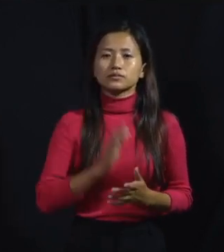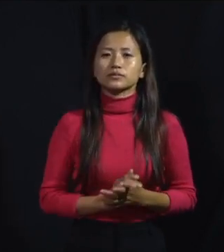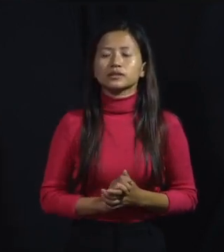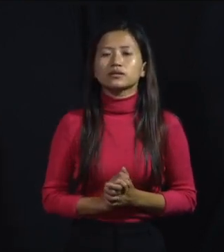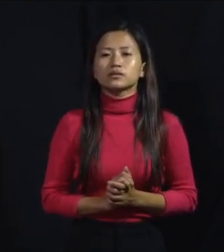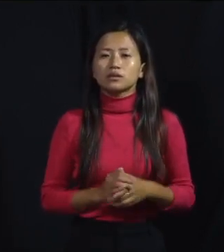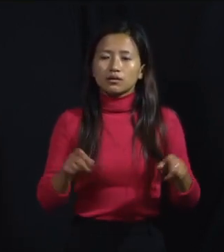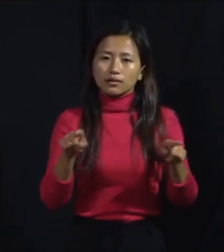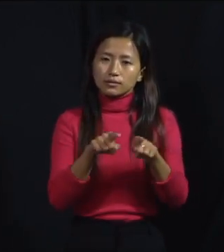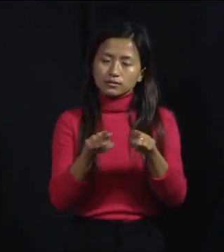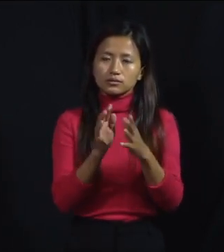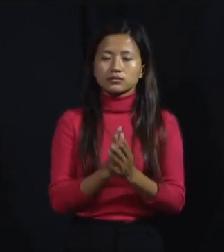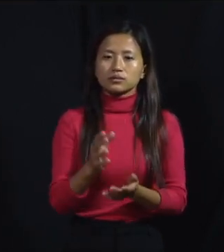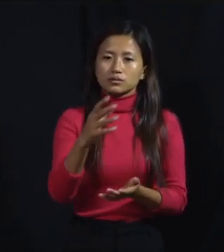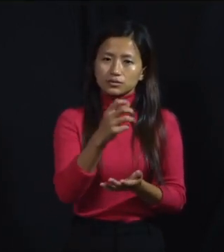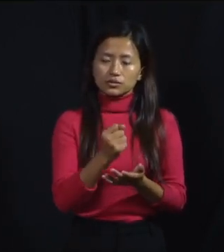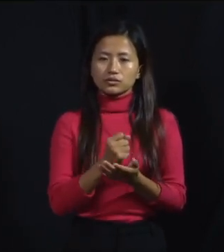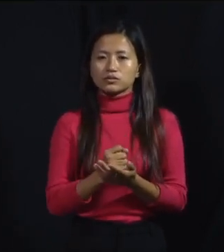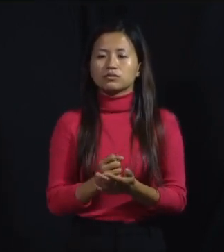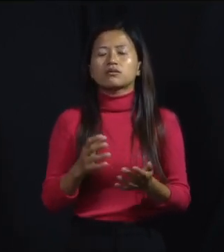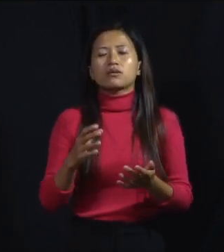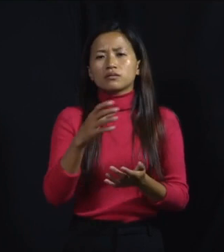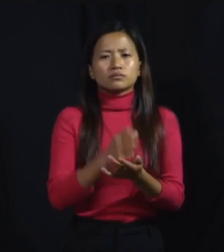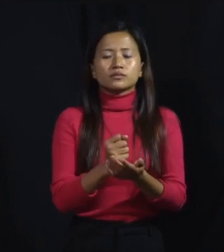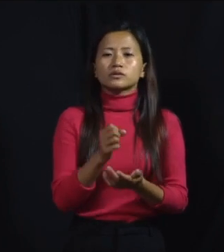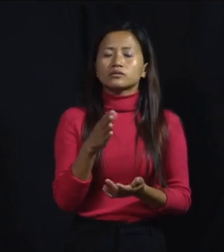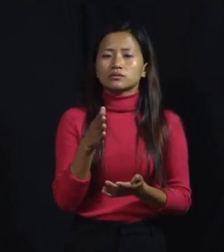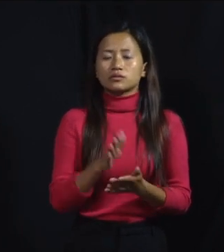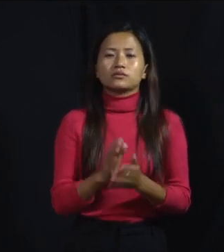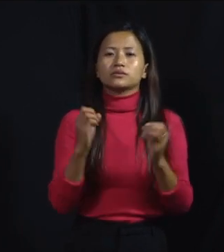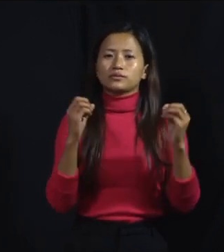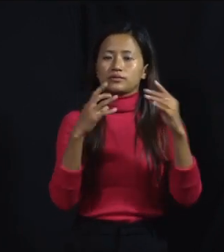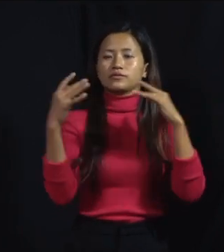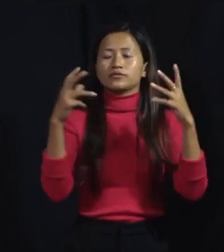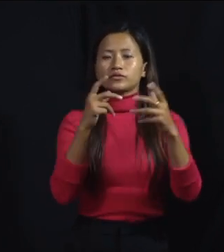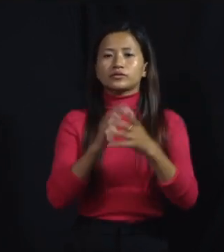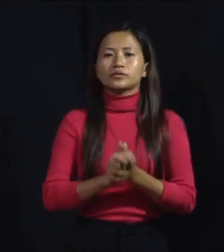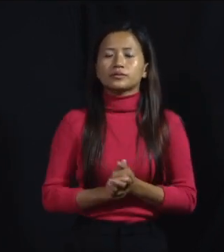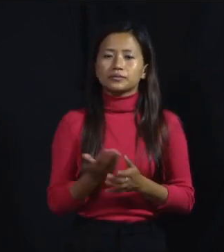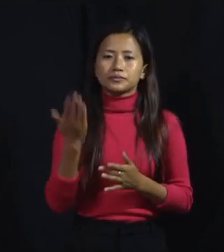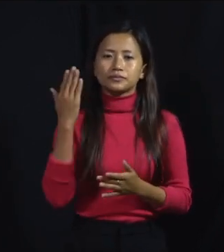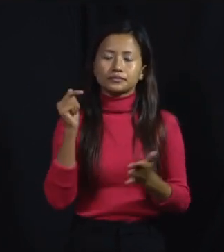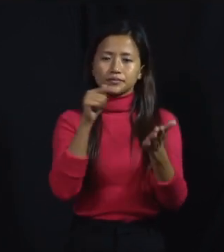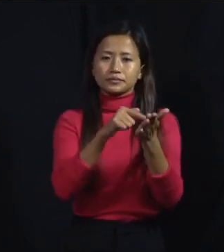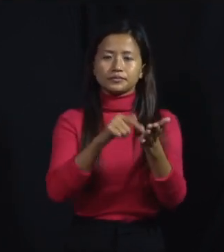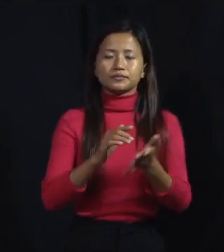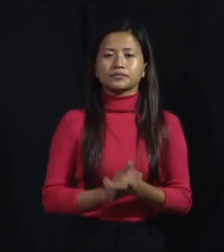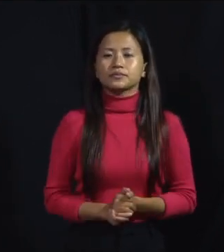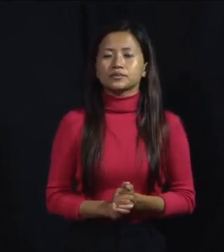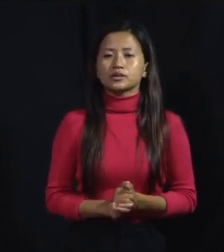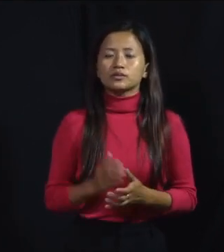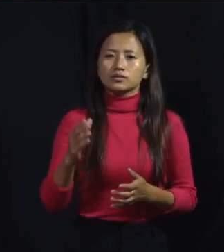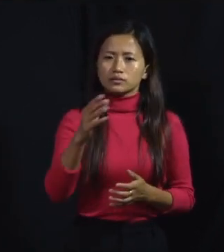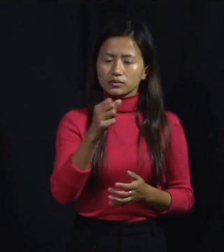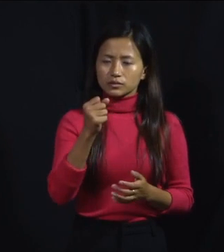environment as controlled or uncontrolled environment. So just like the previous point that I've cited, we can